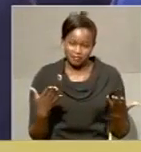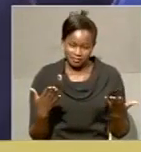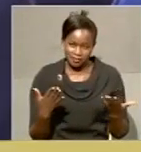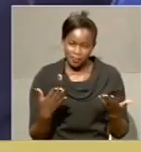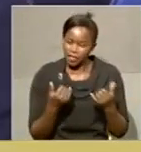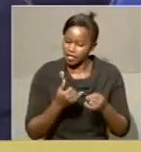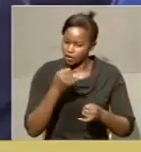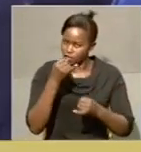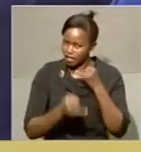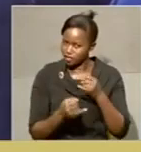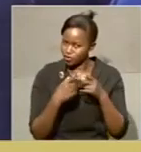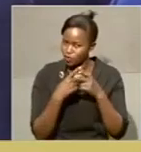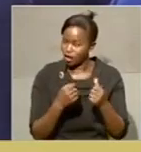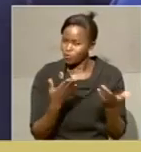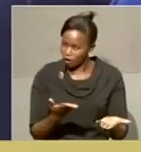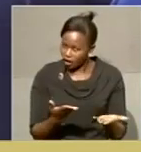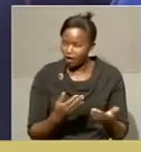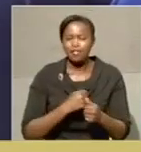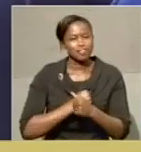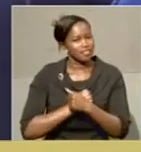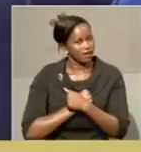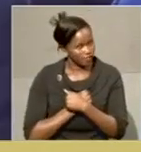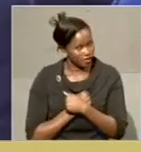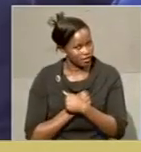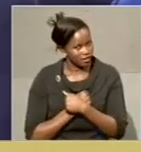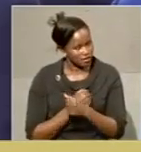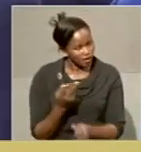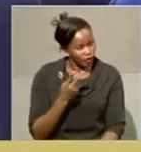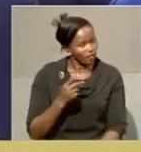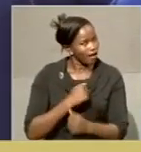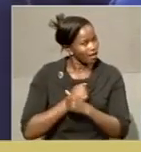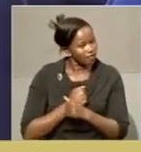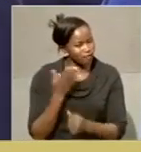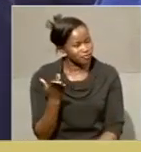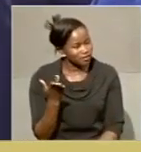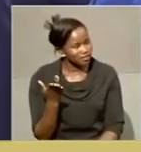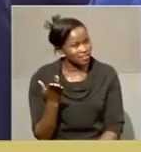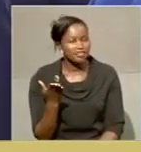The last one is love. Are you in love?